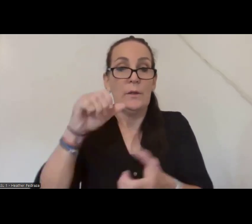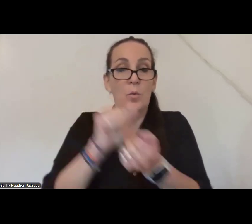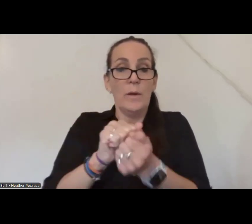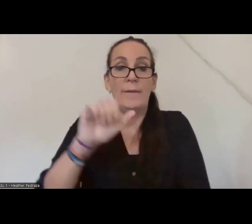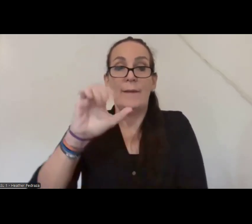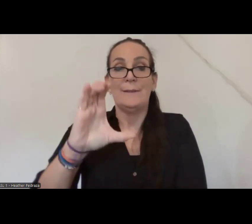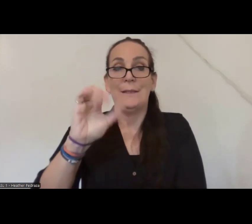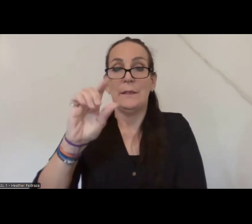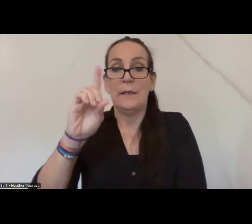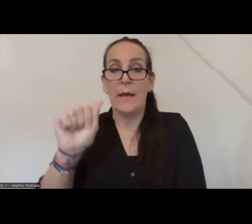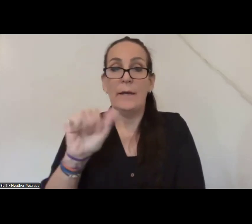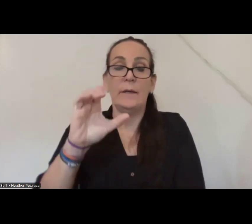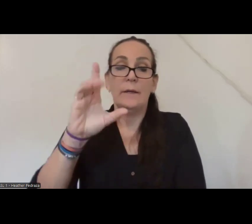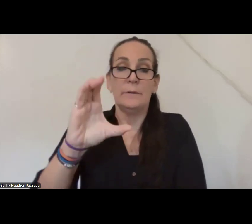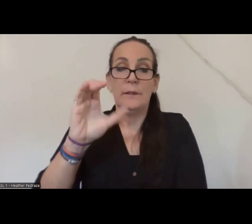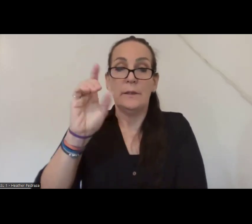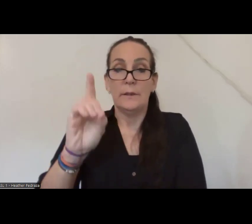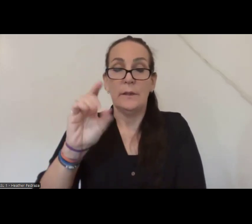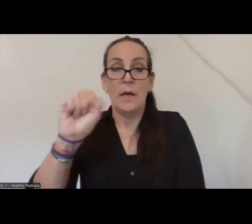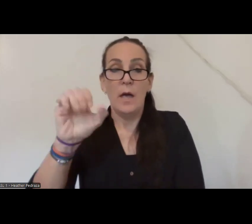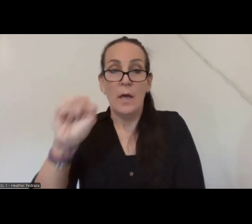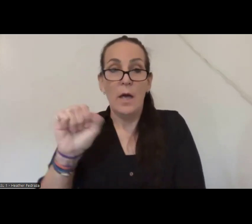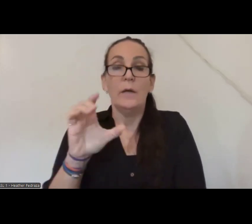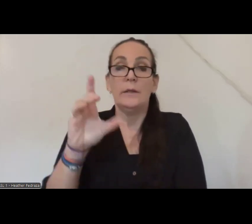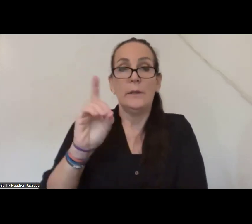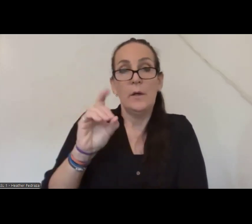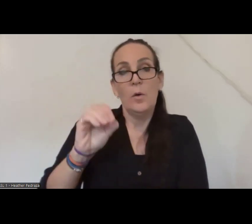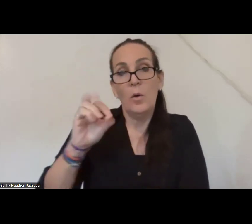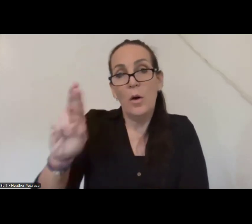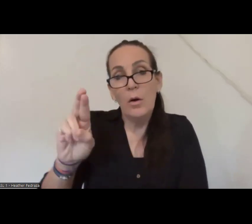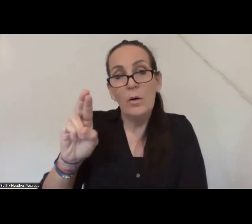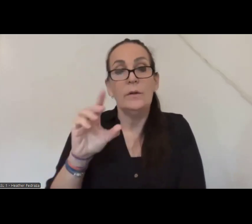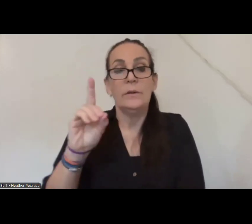CDSS, DOR, DOT,